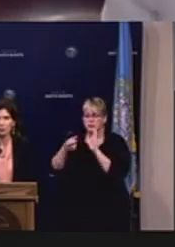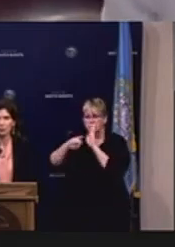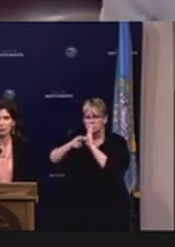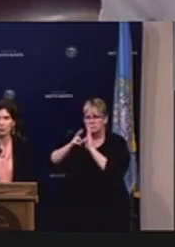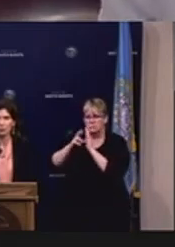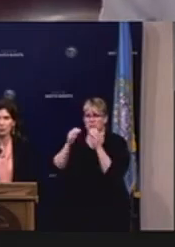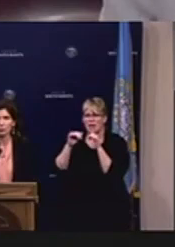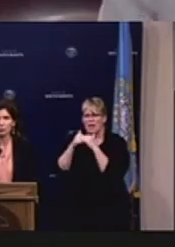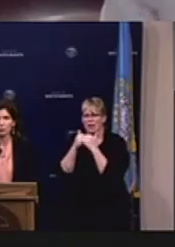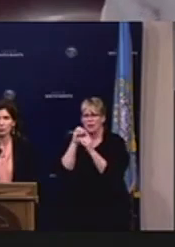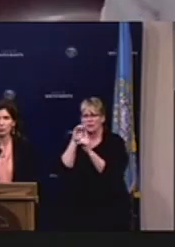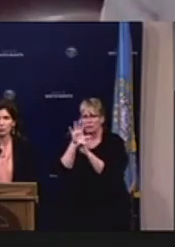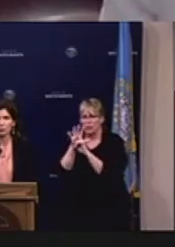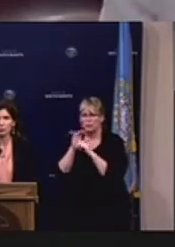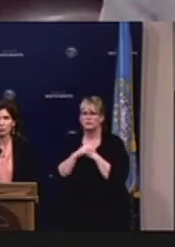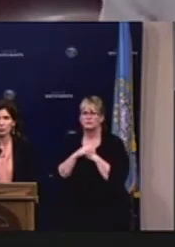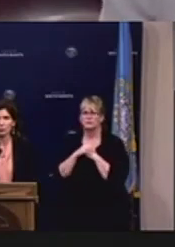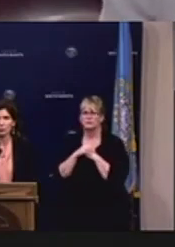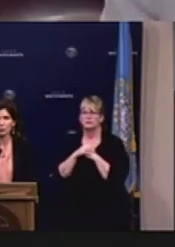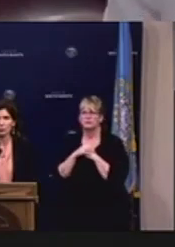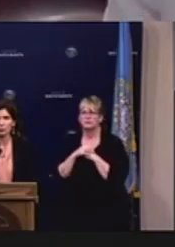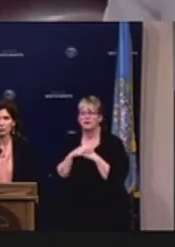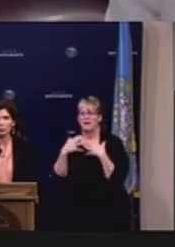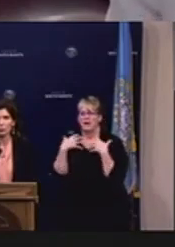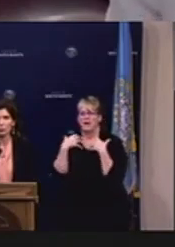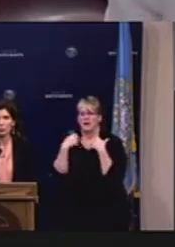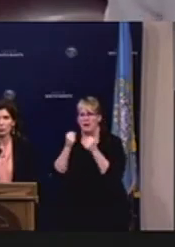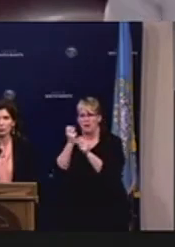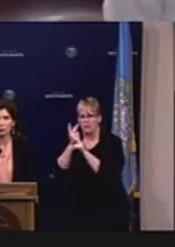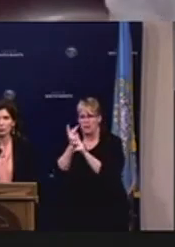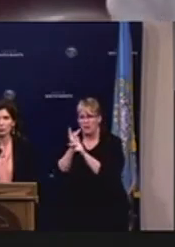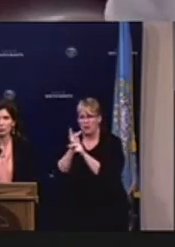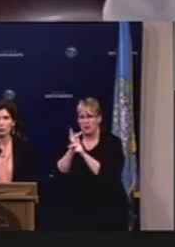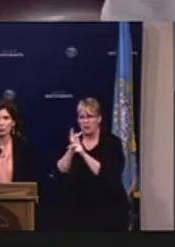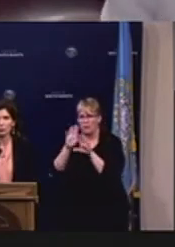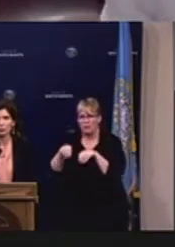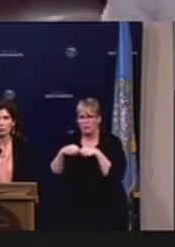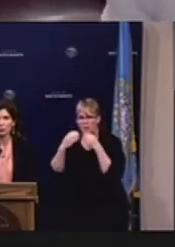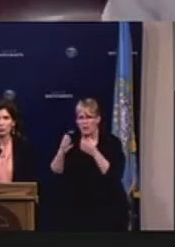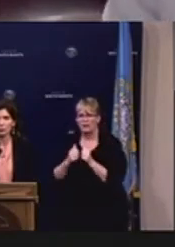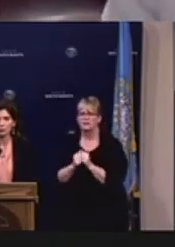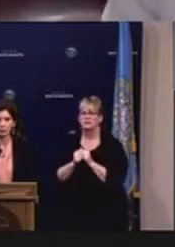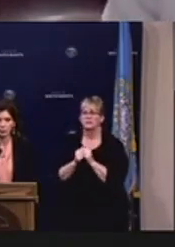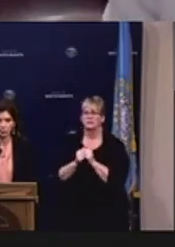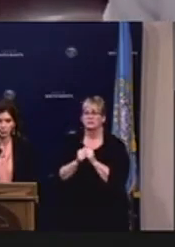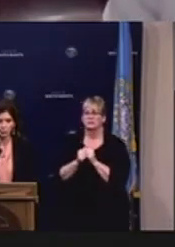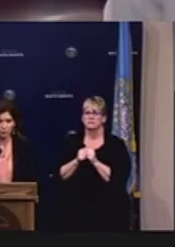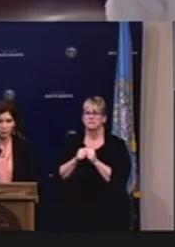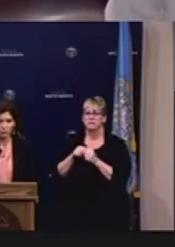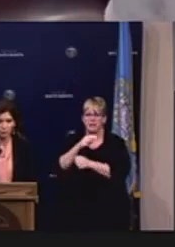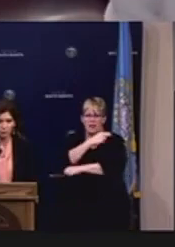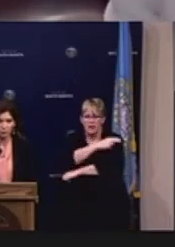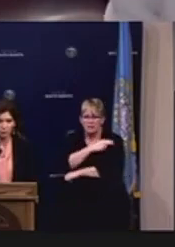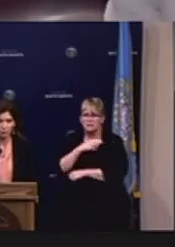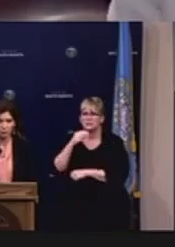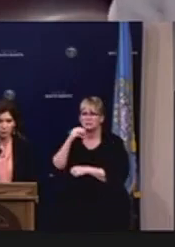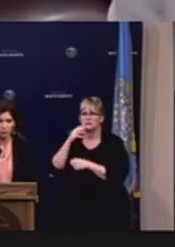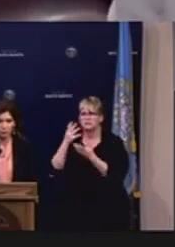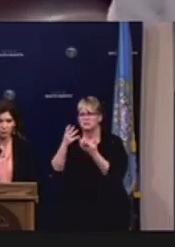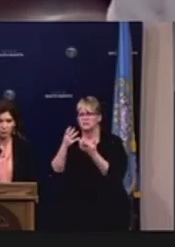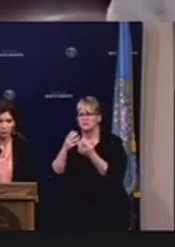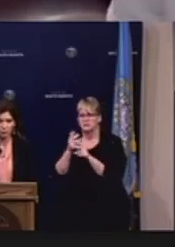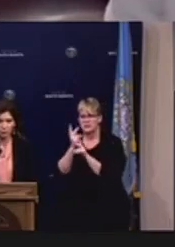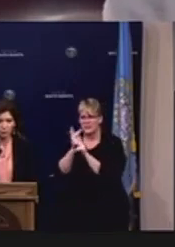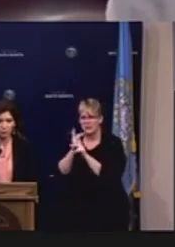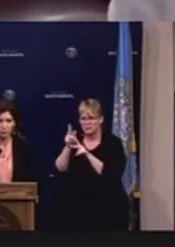exposure, healthcare providers, individuals in long-term care facilities, where we can very closely monitor those individuals, knowing what